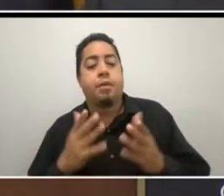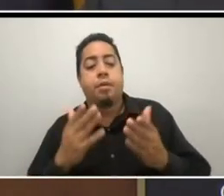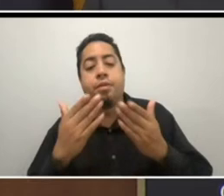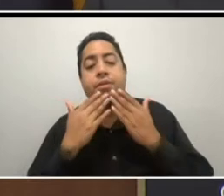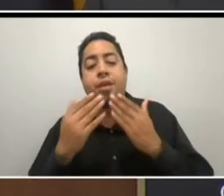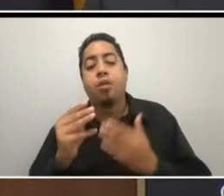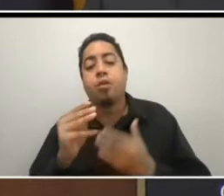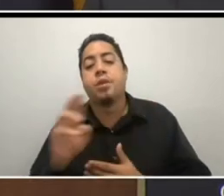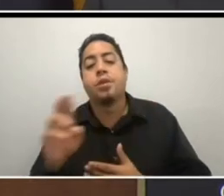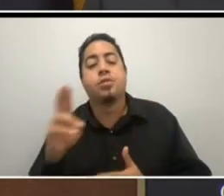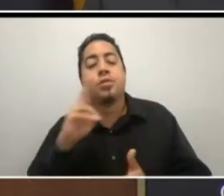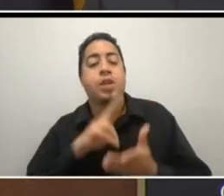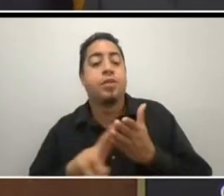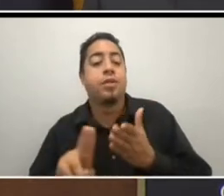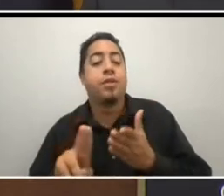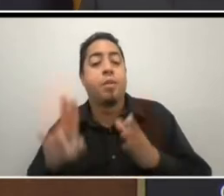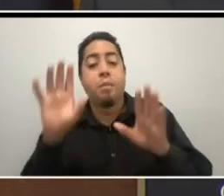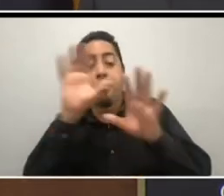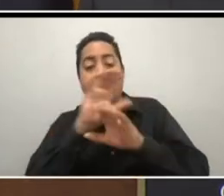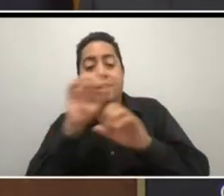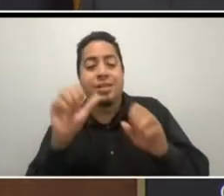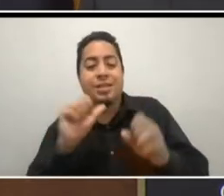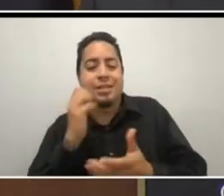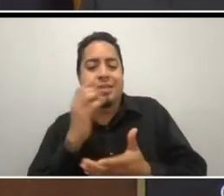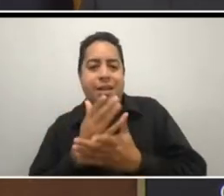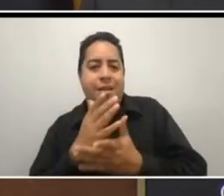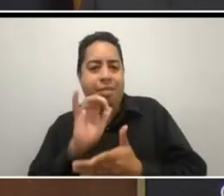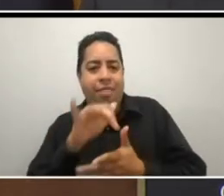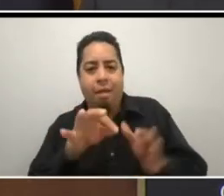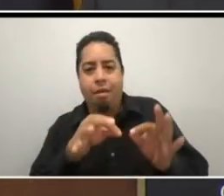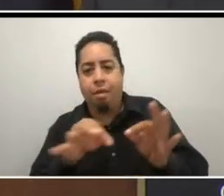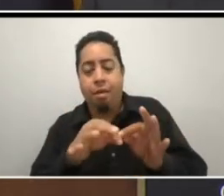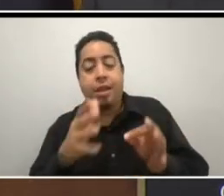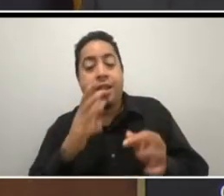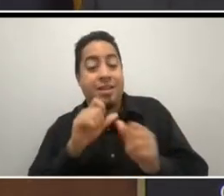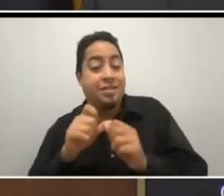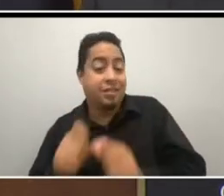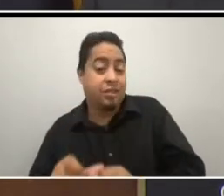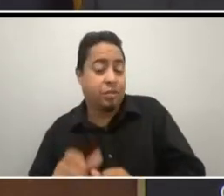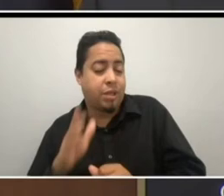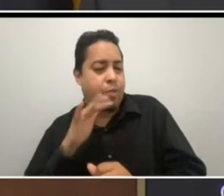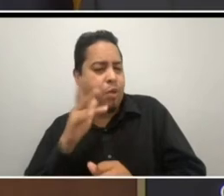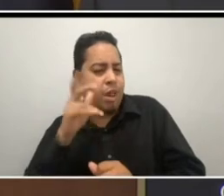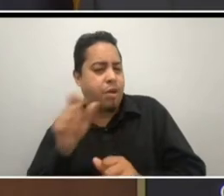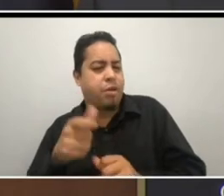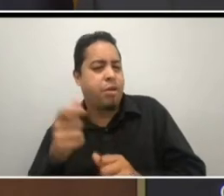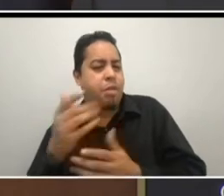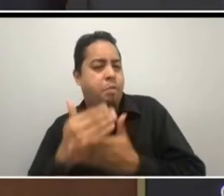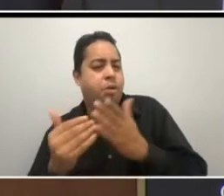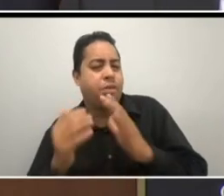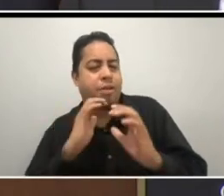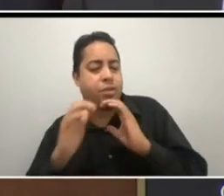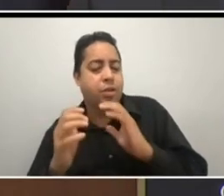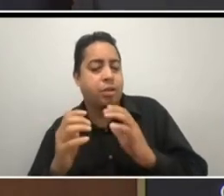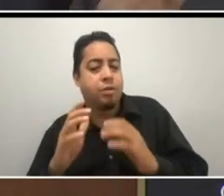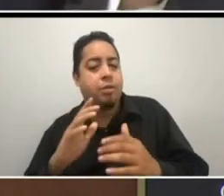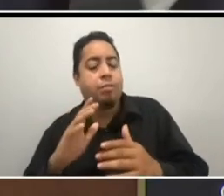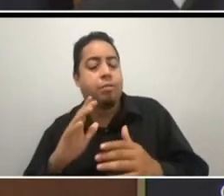president on this call doesn't stop here. Let's listen to another part of the conversation between President Trump and Ms.